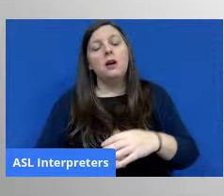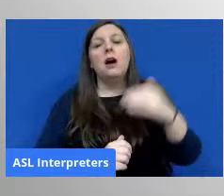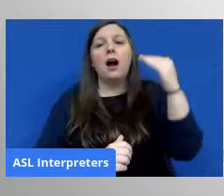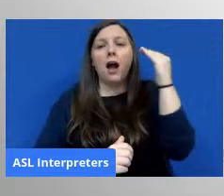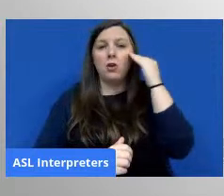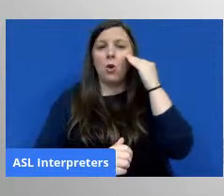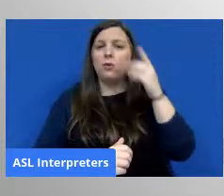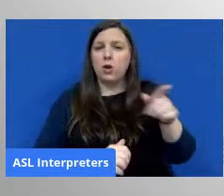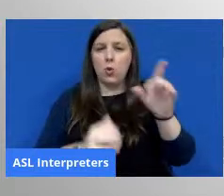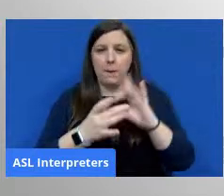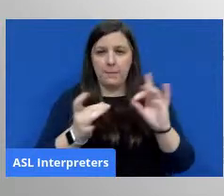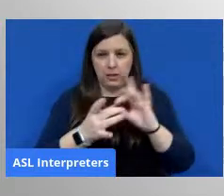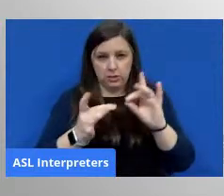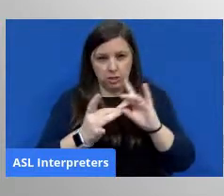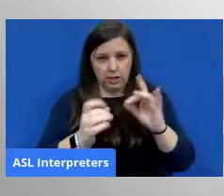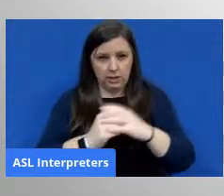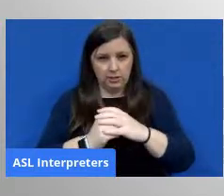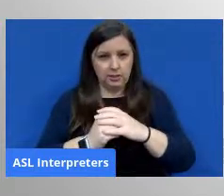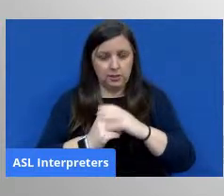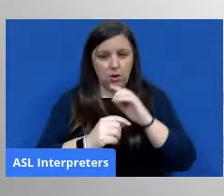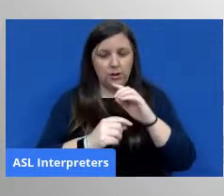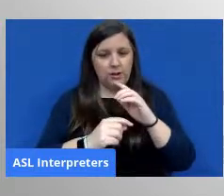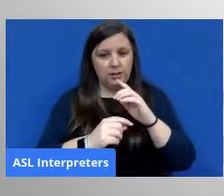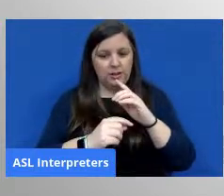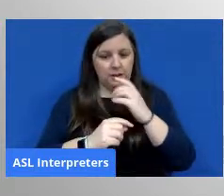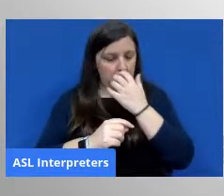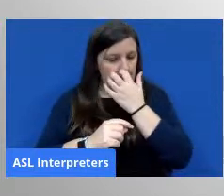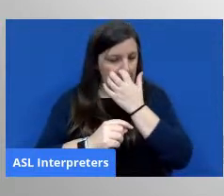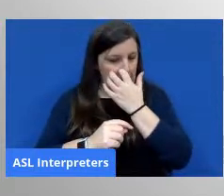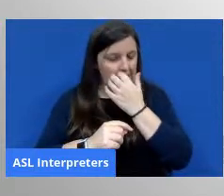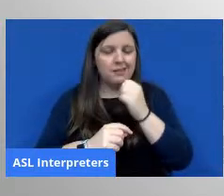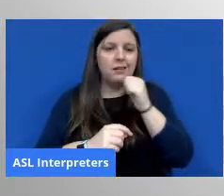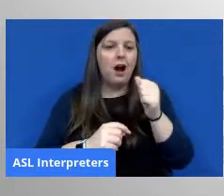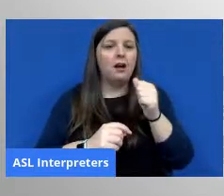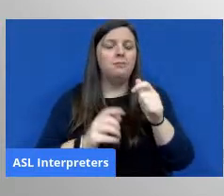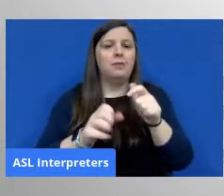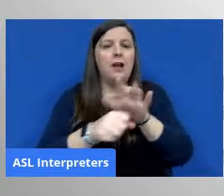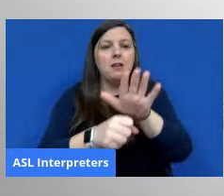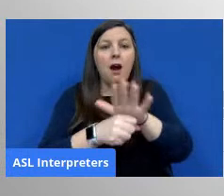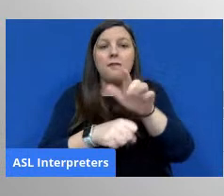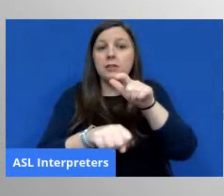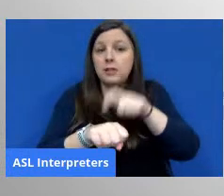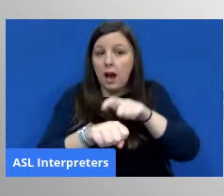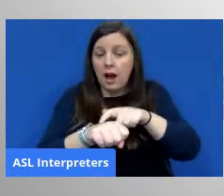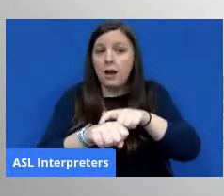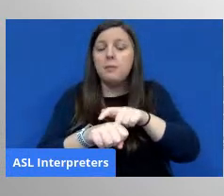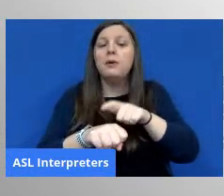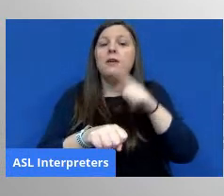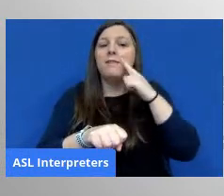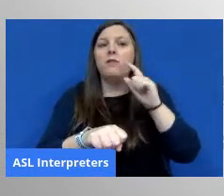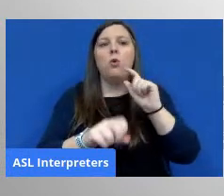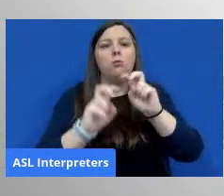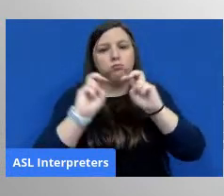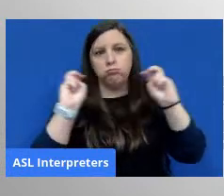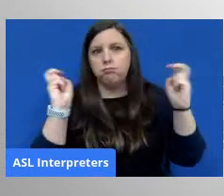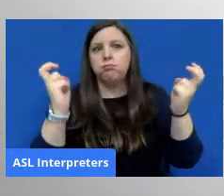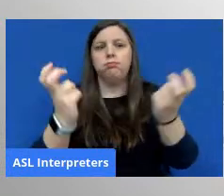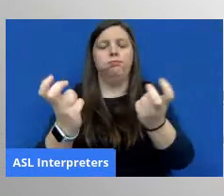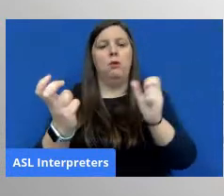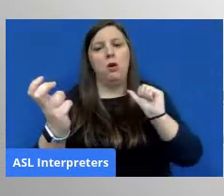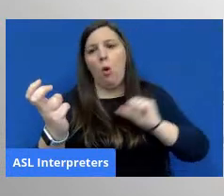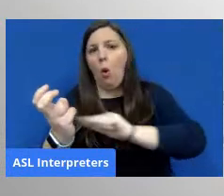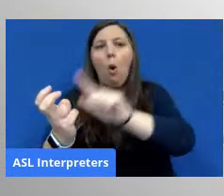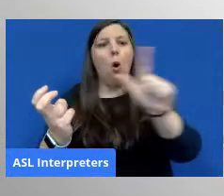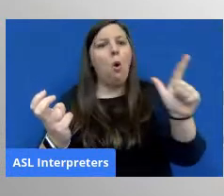of time and room, but I do want to echo what Dr. Maddox said. I mean, I think it's a lot of work to be done in